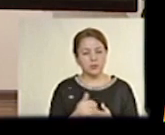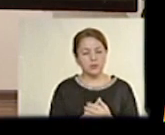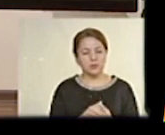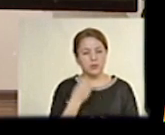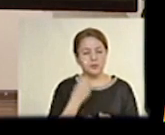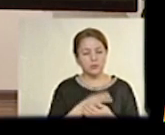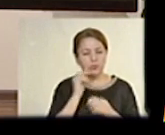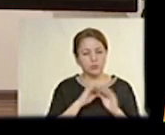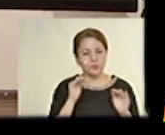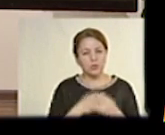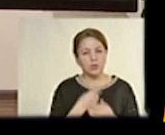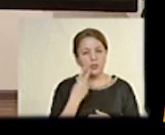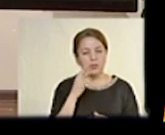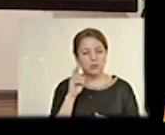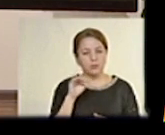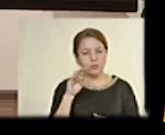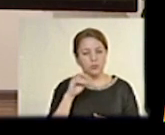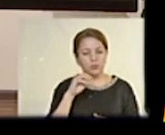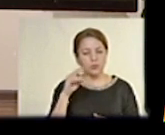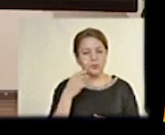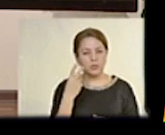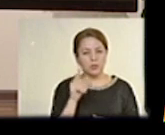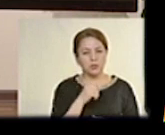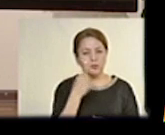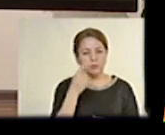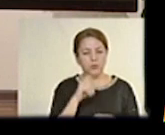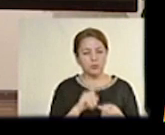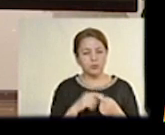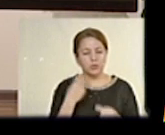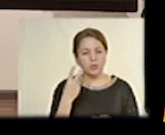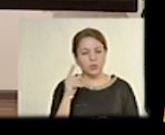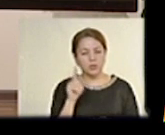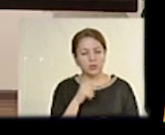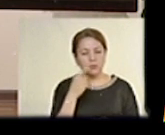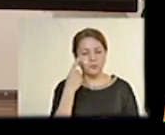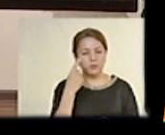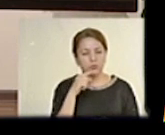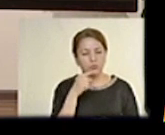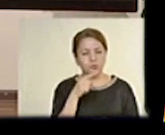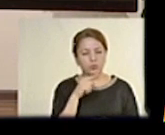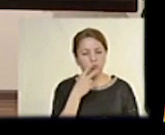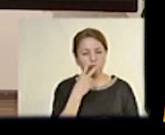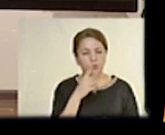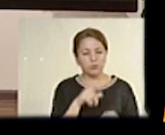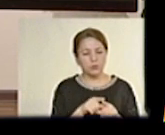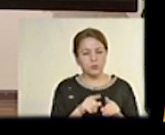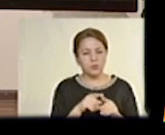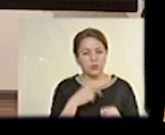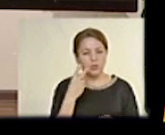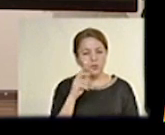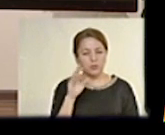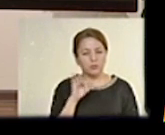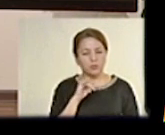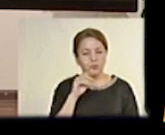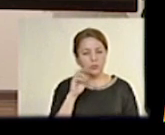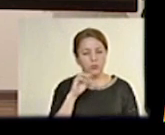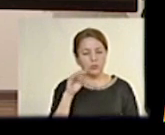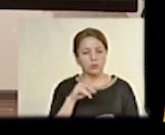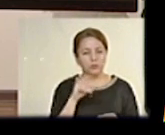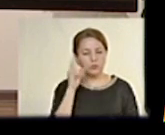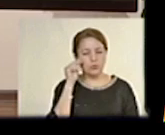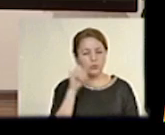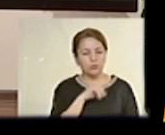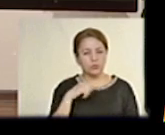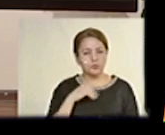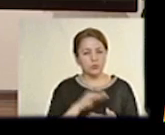sessiya o'quvchilar 2.2 dan 1 qo'shilgan 2 dan 1. Buni ko'rib turganingizdek, 2 butun sonini o'zi yoziladi,